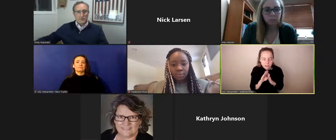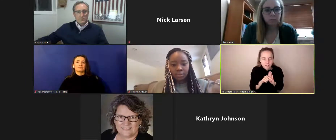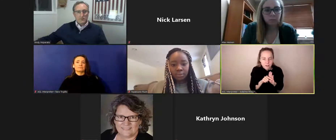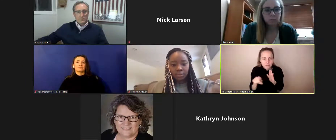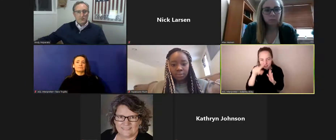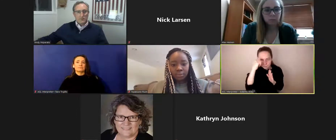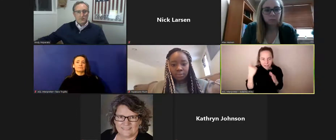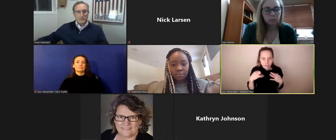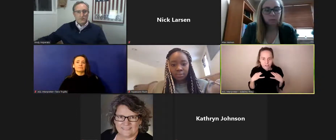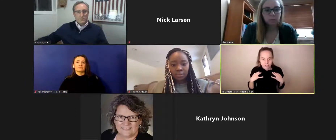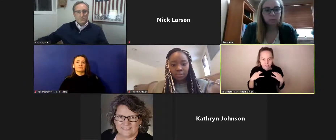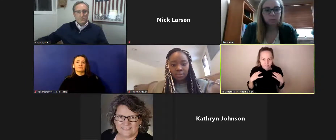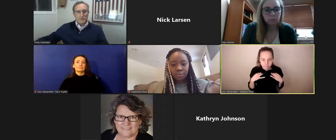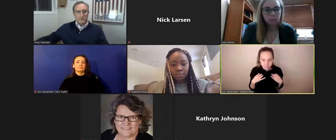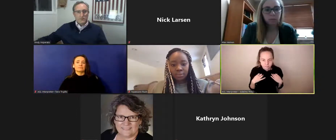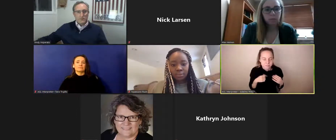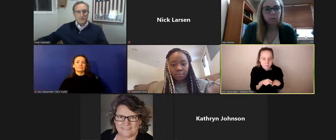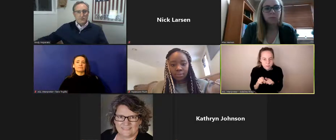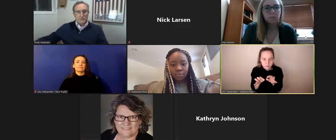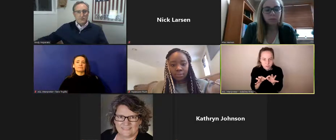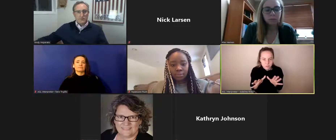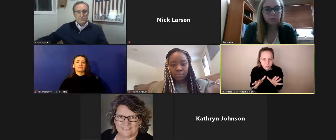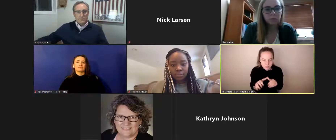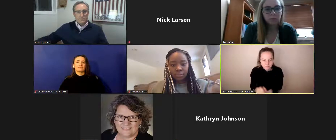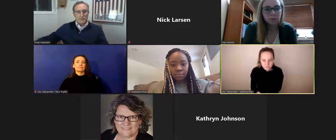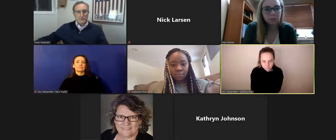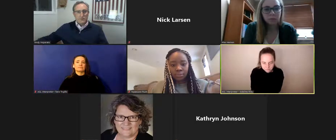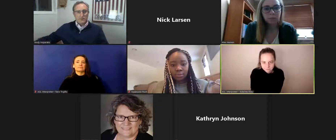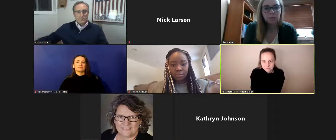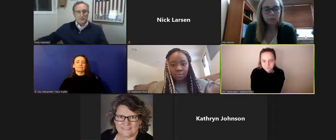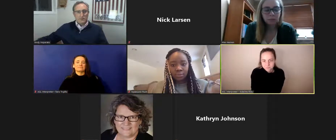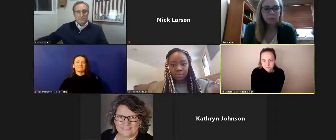colored background and a black shirt. I'm also an interpreter.